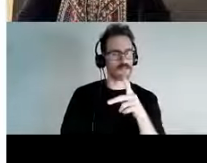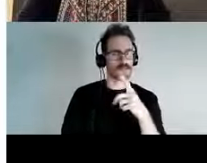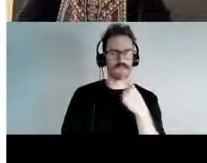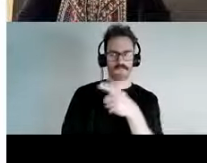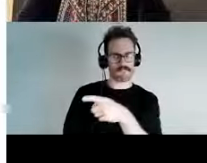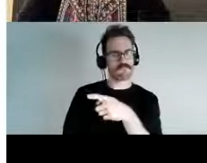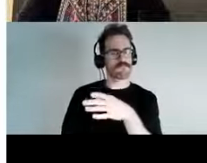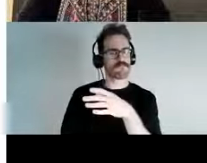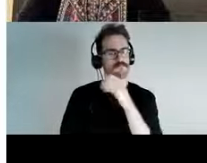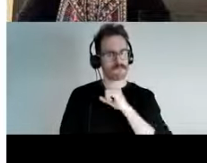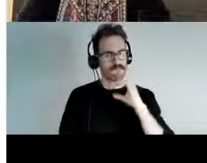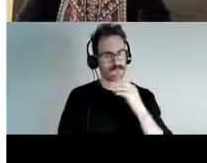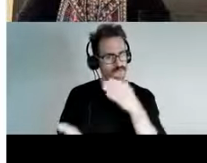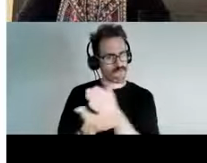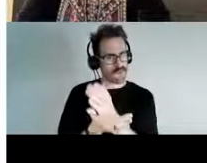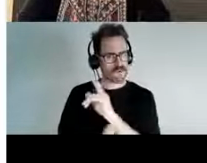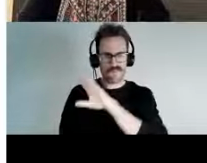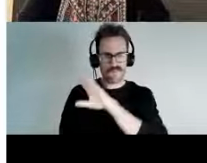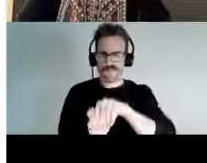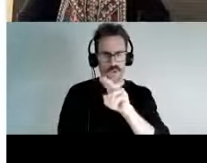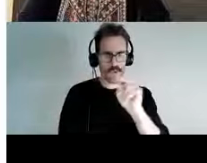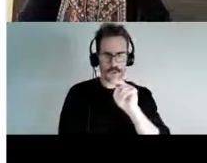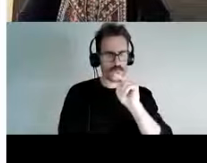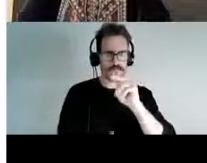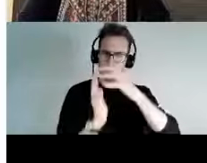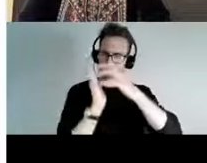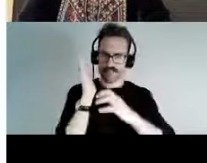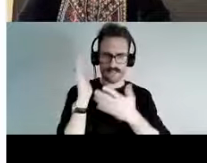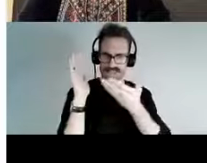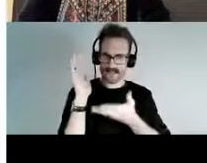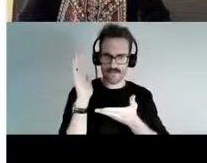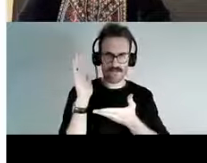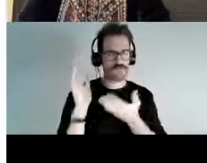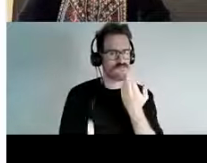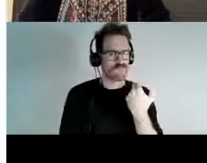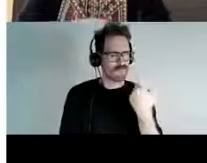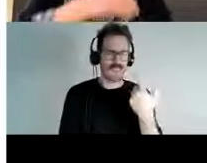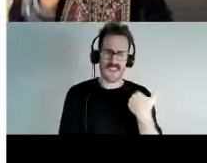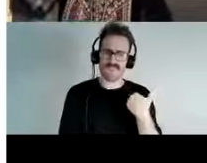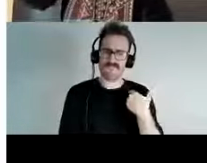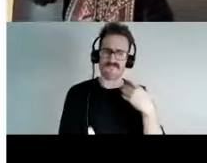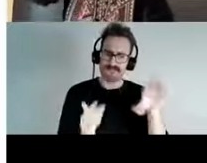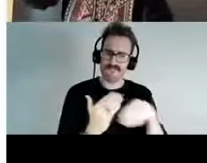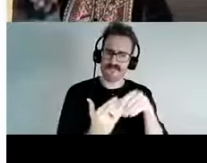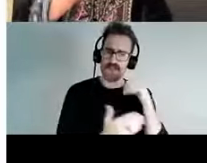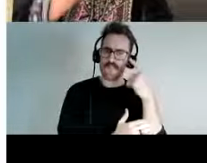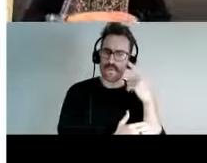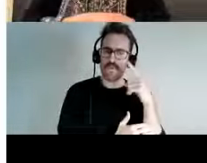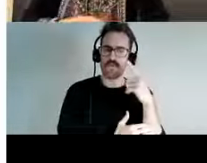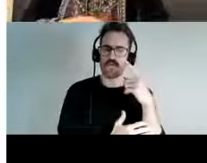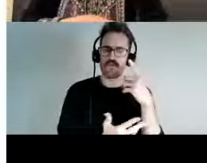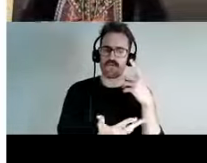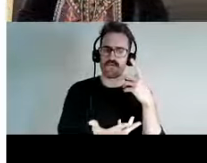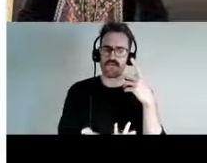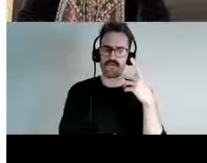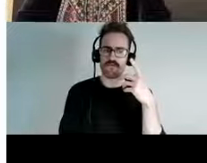UN instruments. And if that were the case, why are there conventions that protect people with disabilities, women, and children? Others